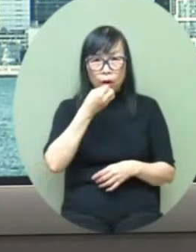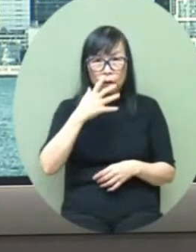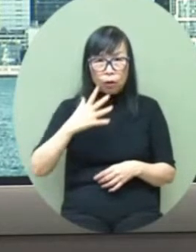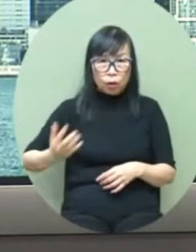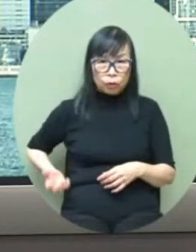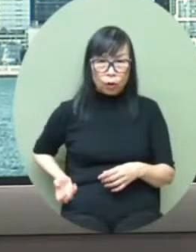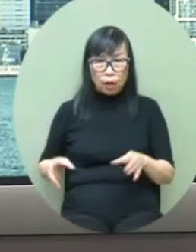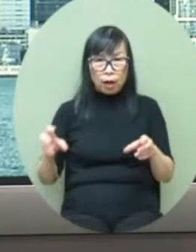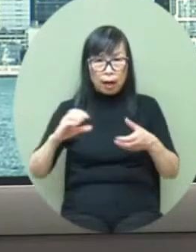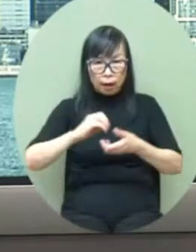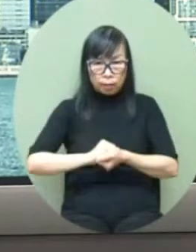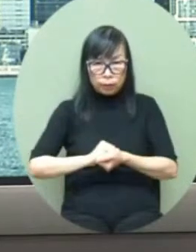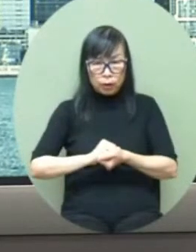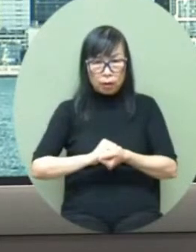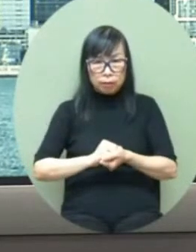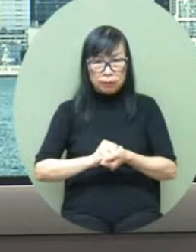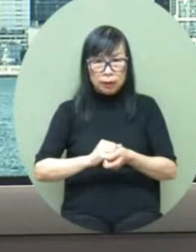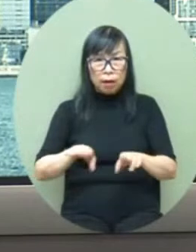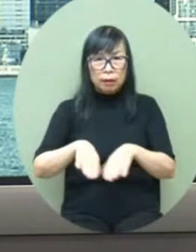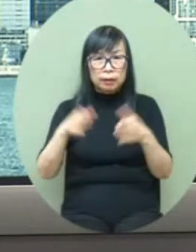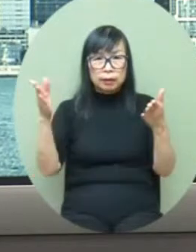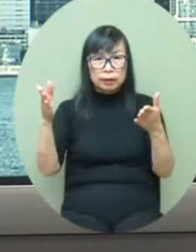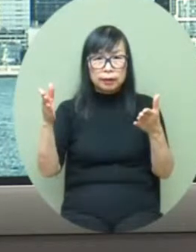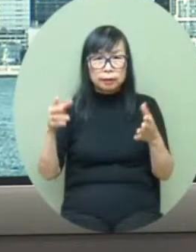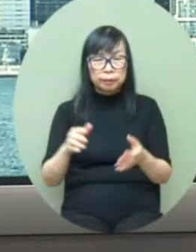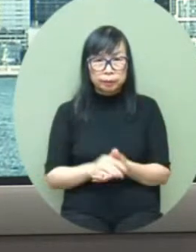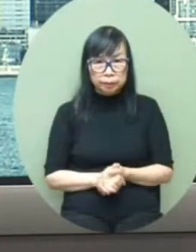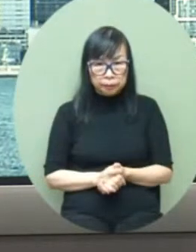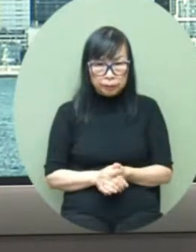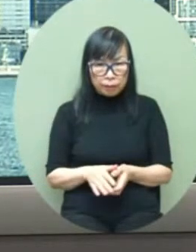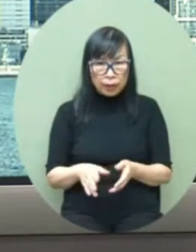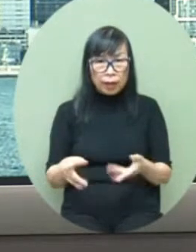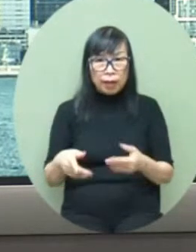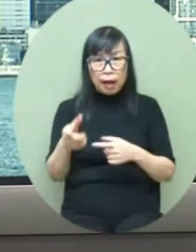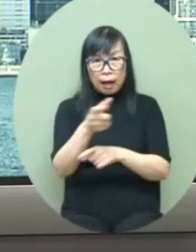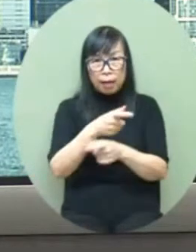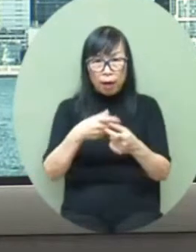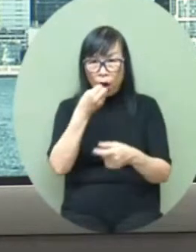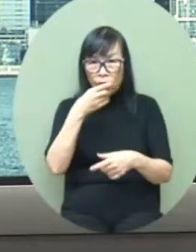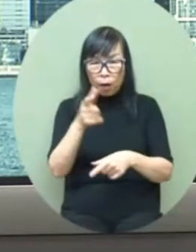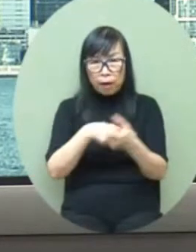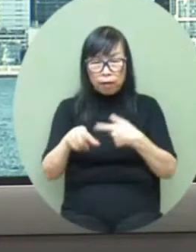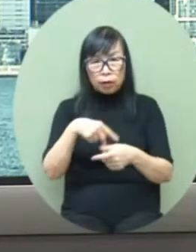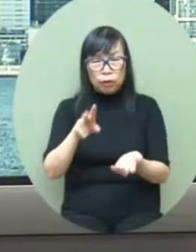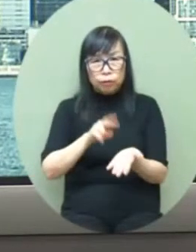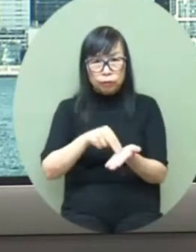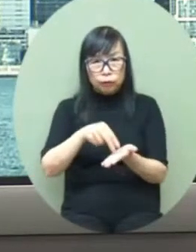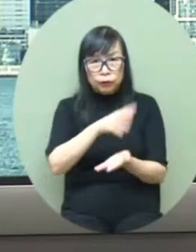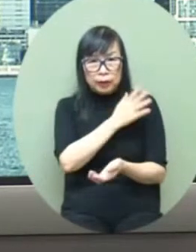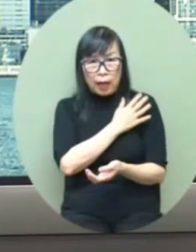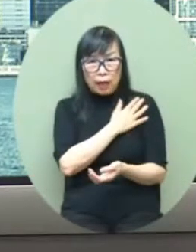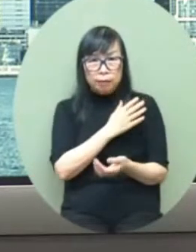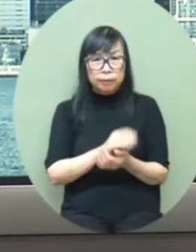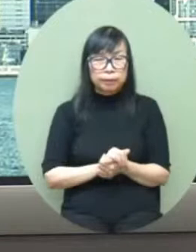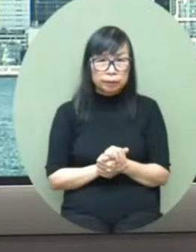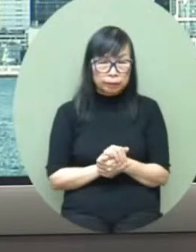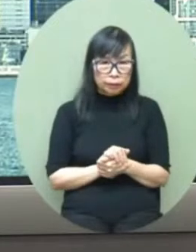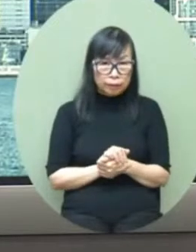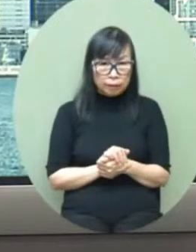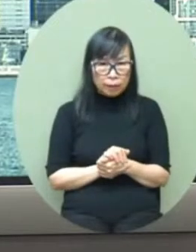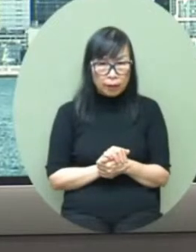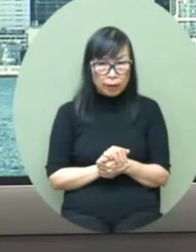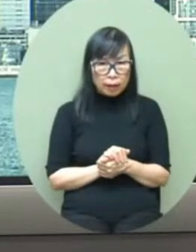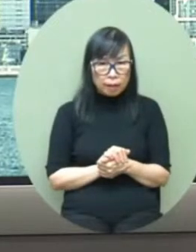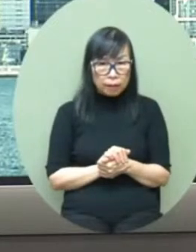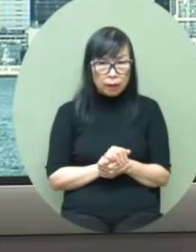to Guangzhou. It's a Hong Kong Guangzhou Cooperation Week inauguration